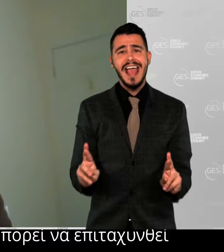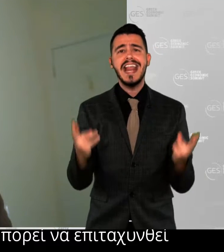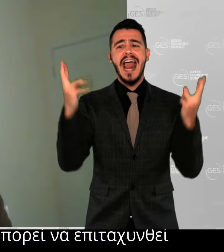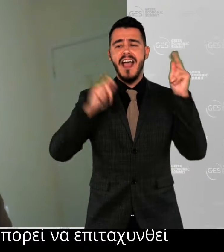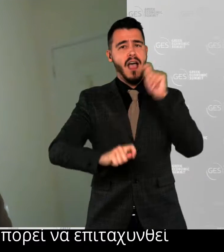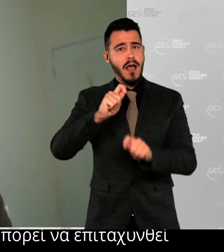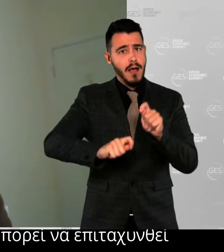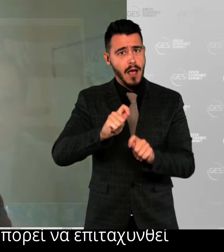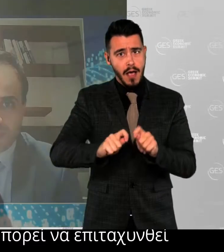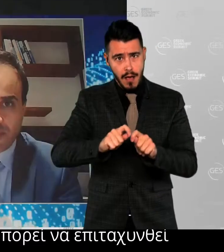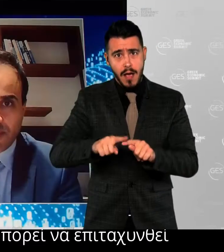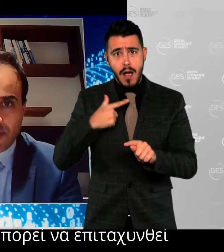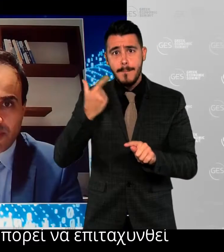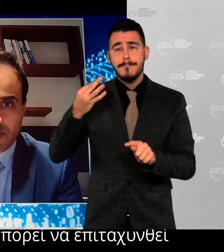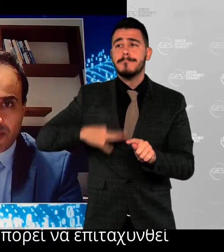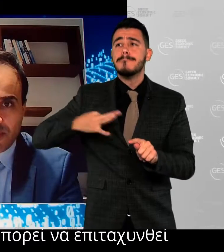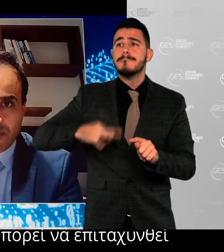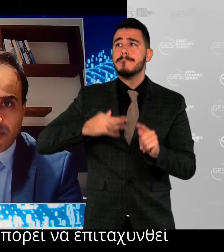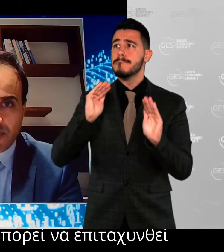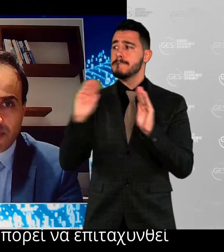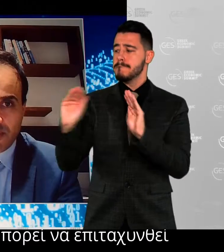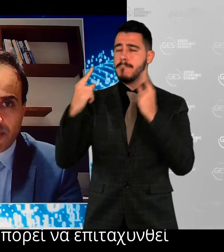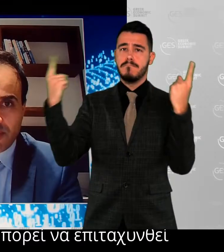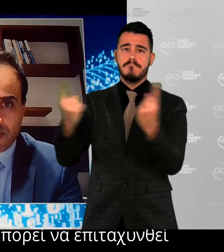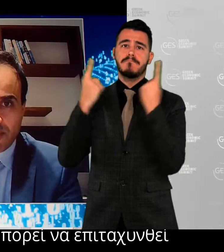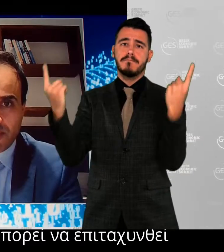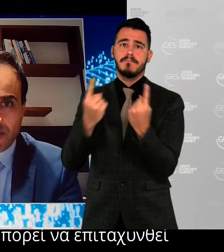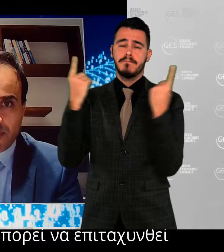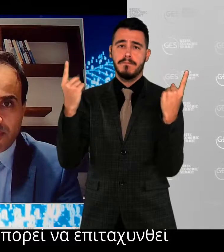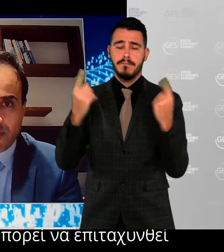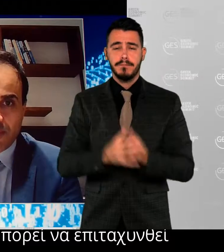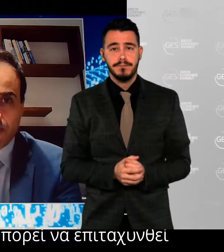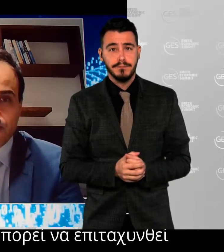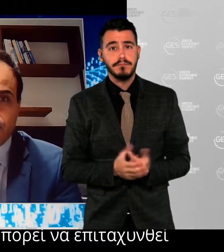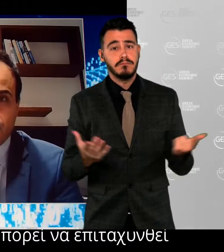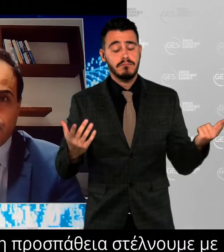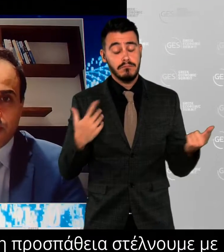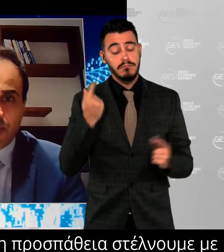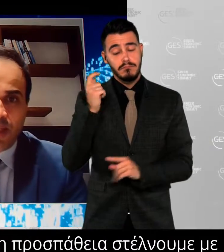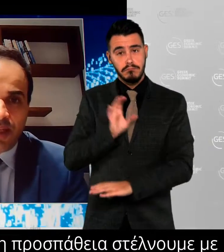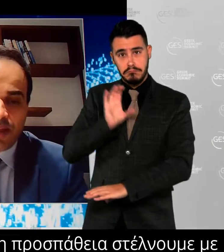those signals, but we need to work with others to achieve the targets we set. They're outside of our control.